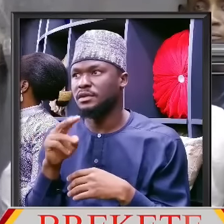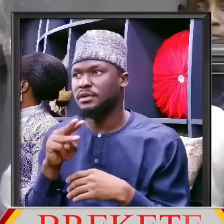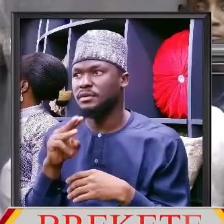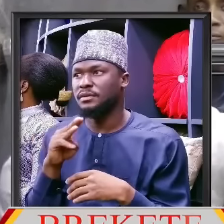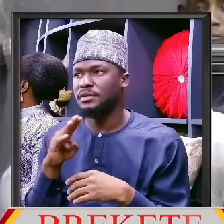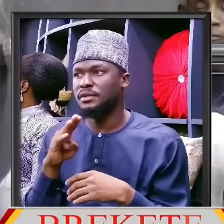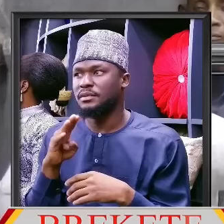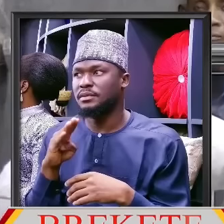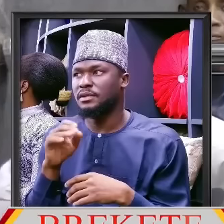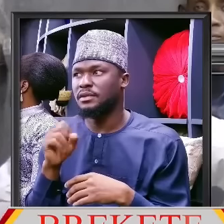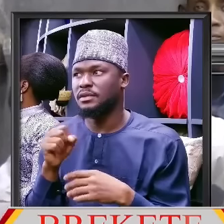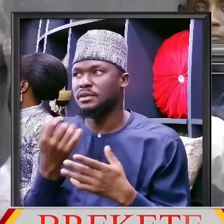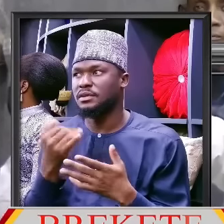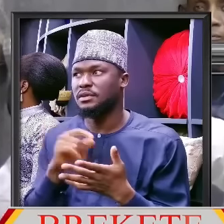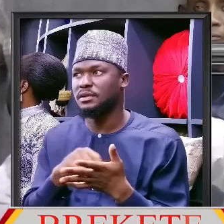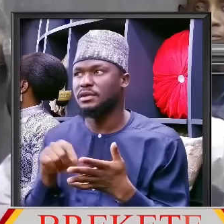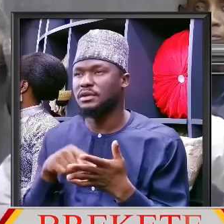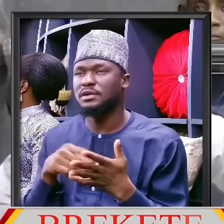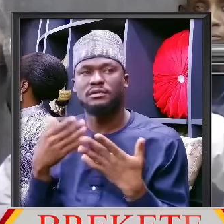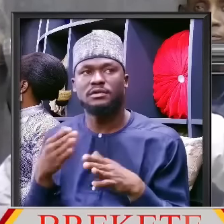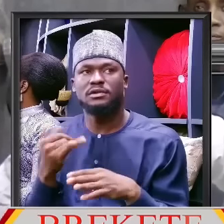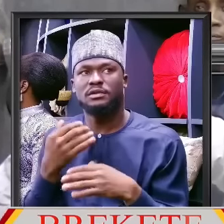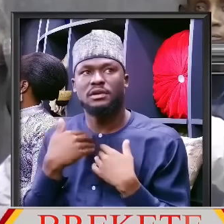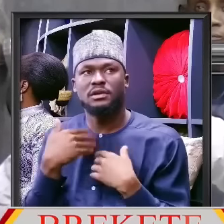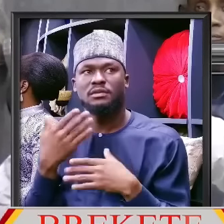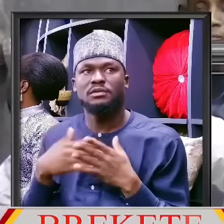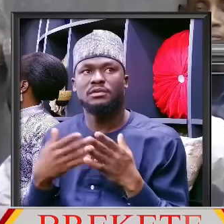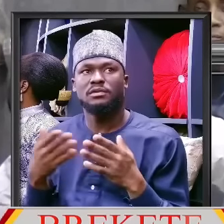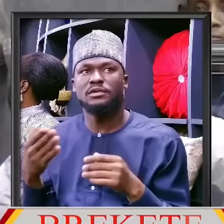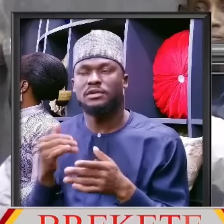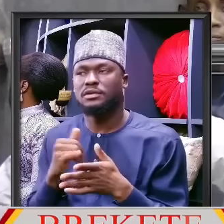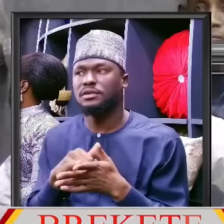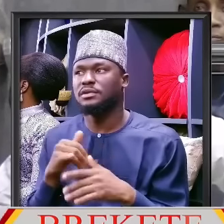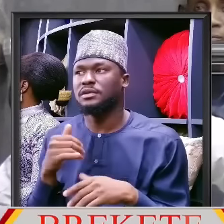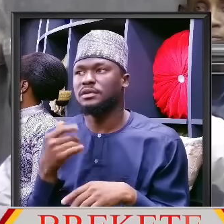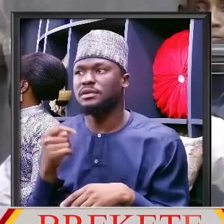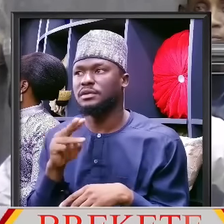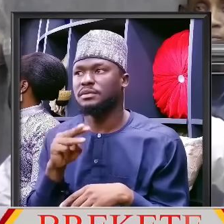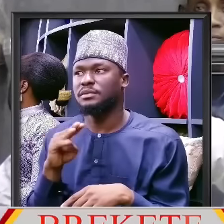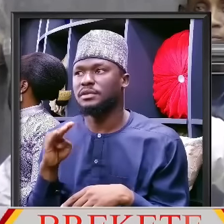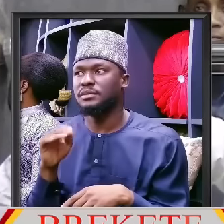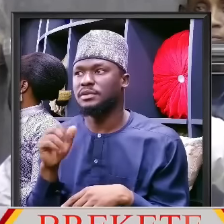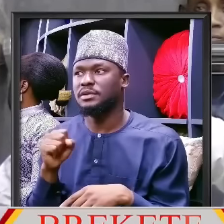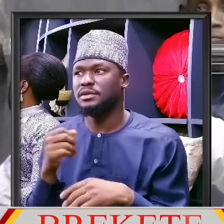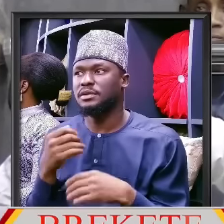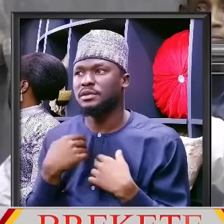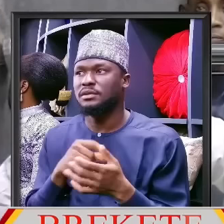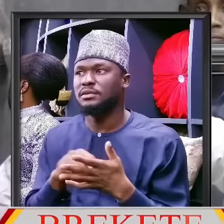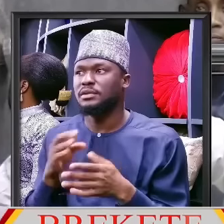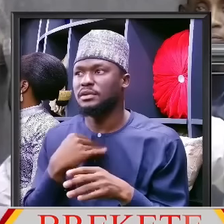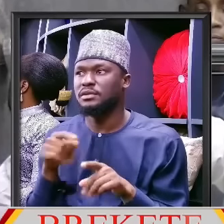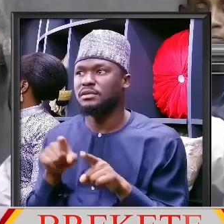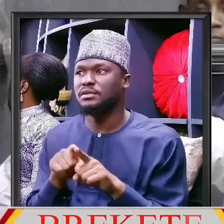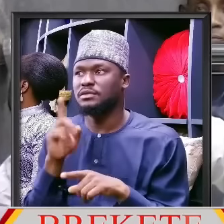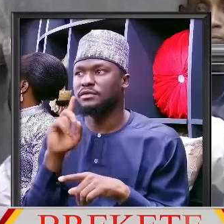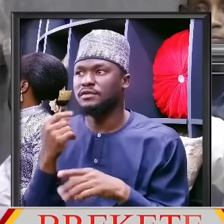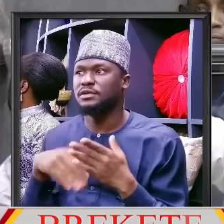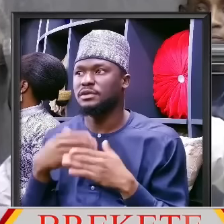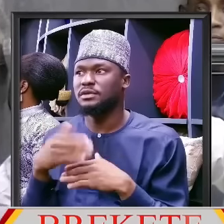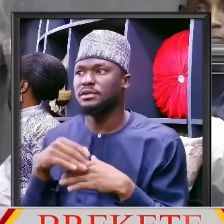exam, if they write that one finish, they get many posts when they go do between that NDBS part one when they don't write, and the next one part